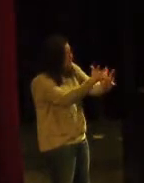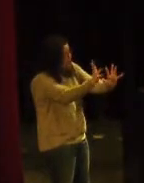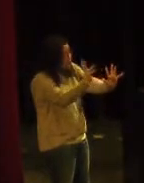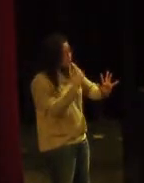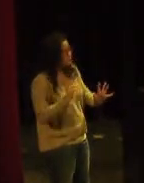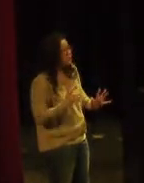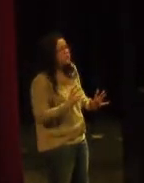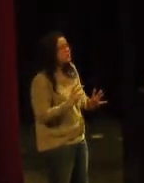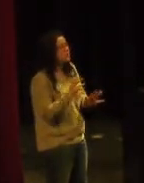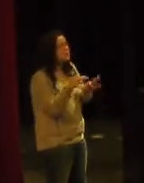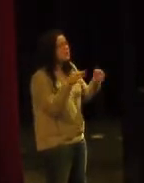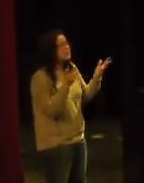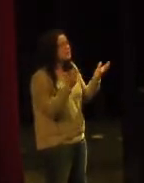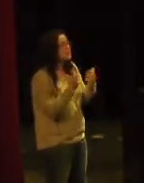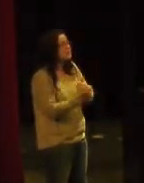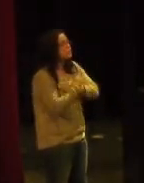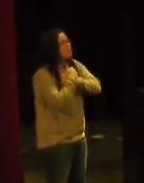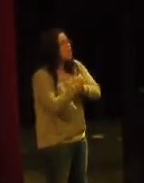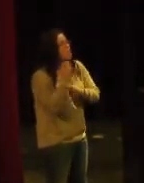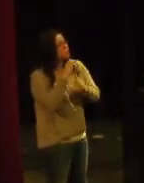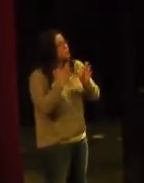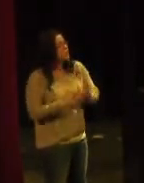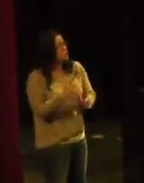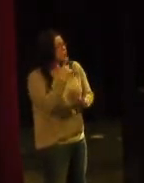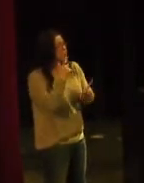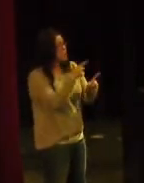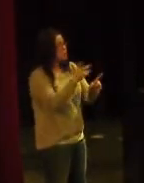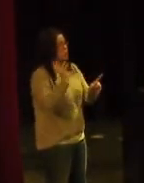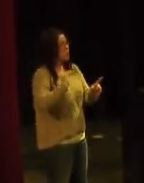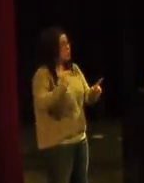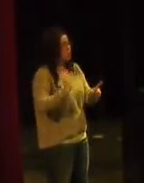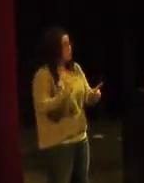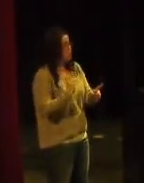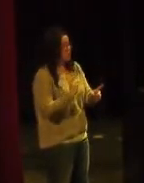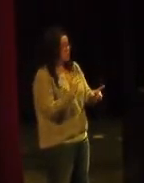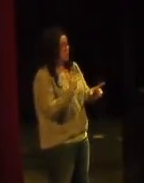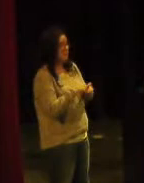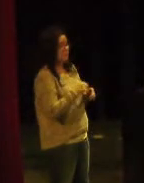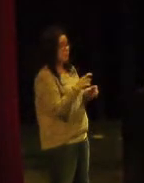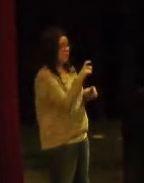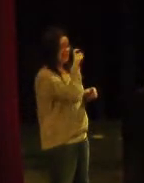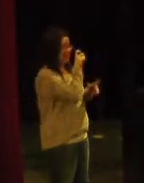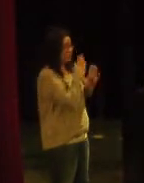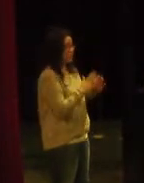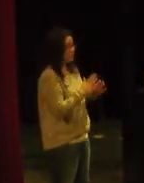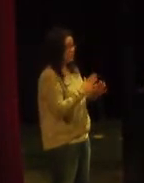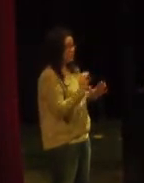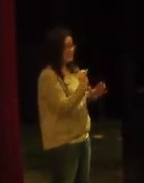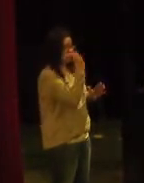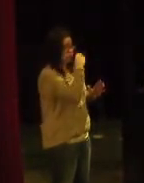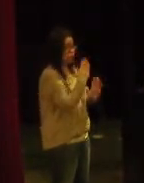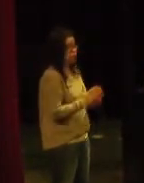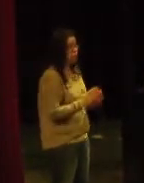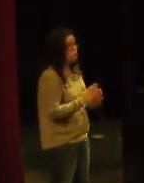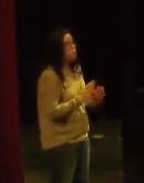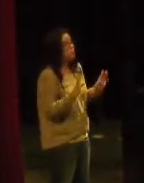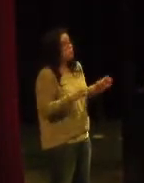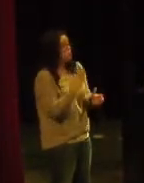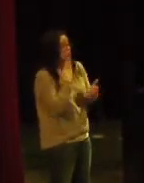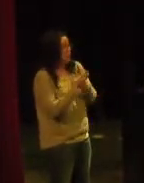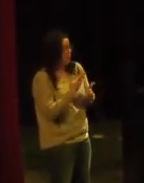of them. He said to love the stranger because you were once one of the land of Egypt. So treat them well. Let them live with you if they're willing to live with